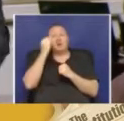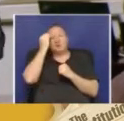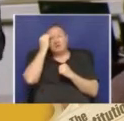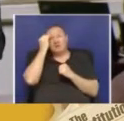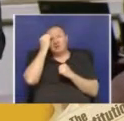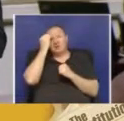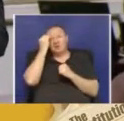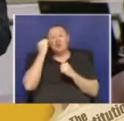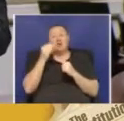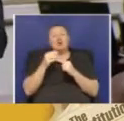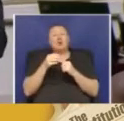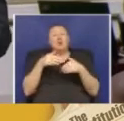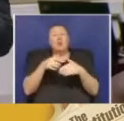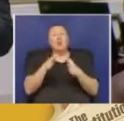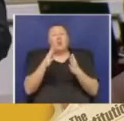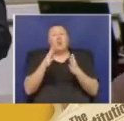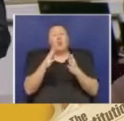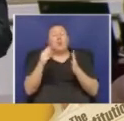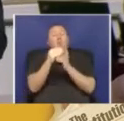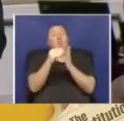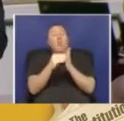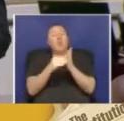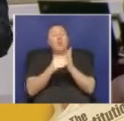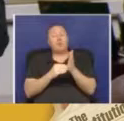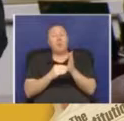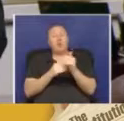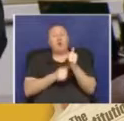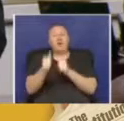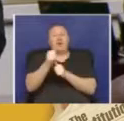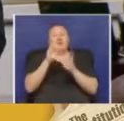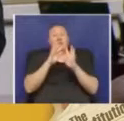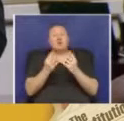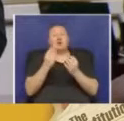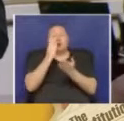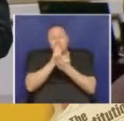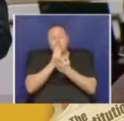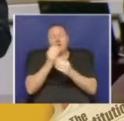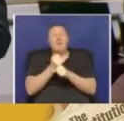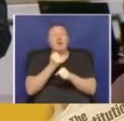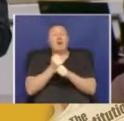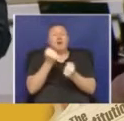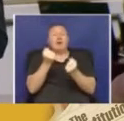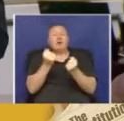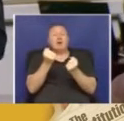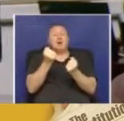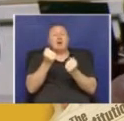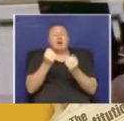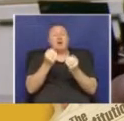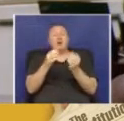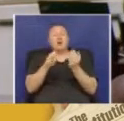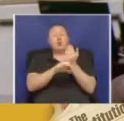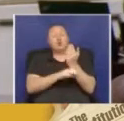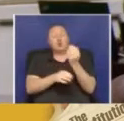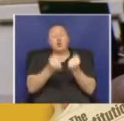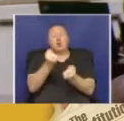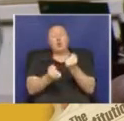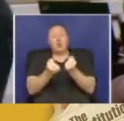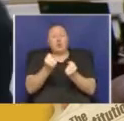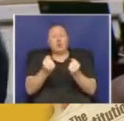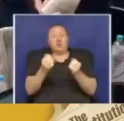What mechanisms can we put in place from the executive to ensure Constitutional Court deadlines are met to avoid such judgments? Thank